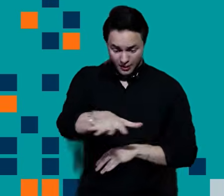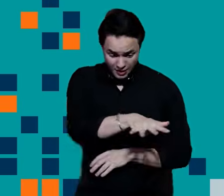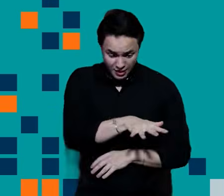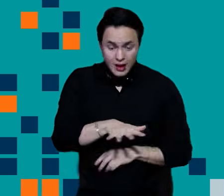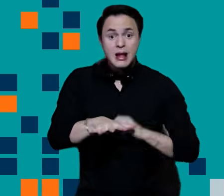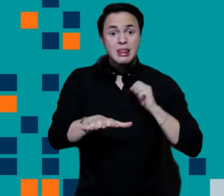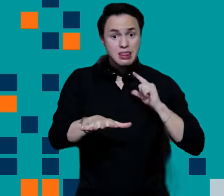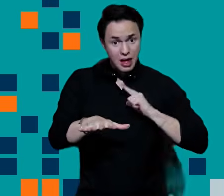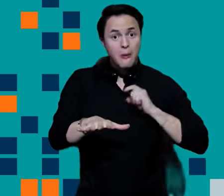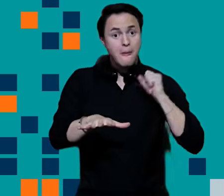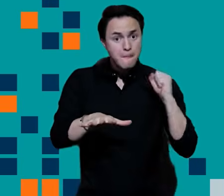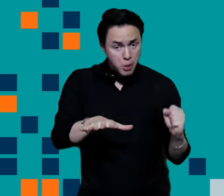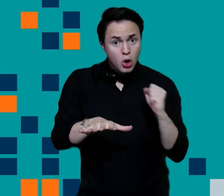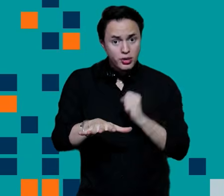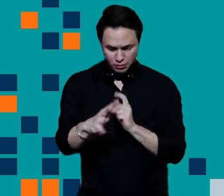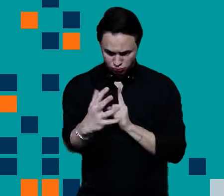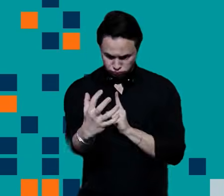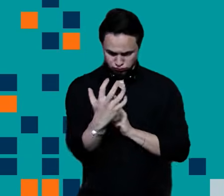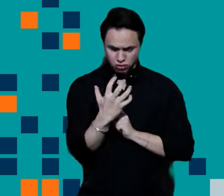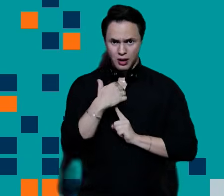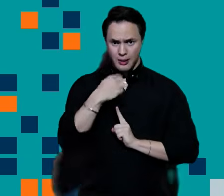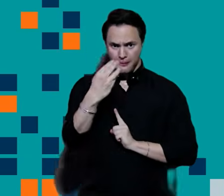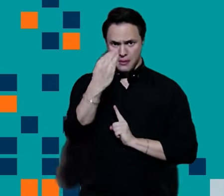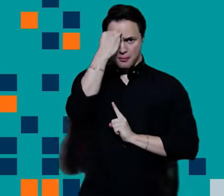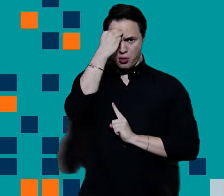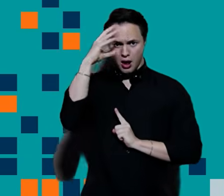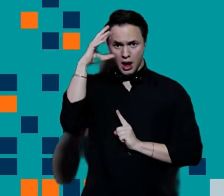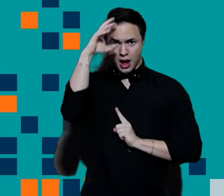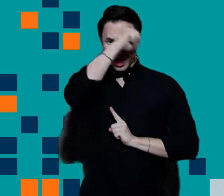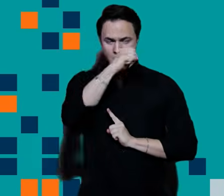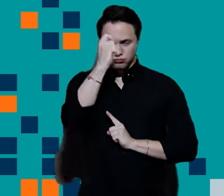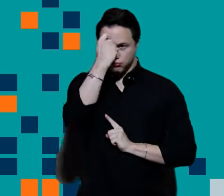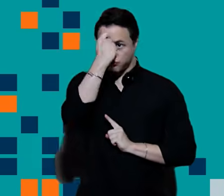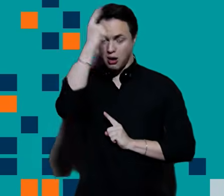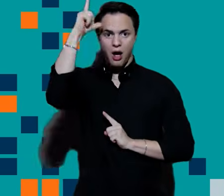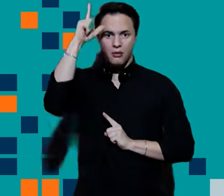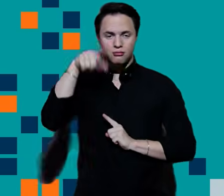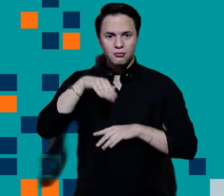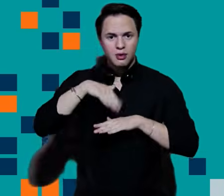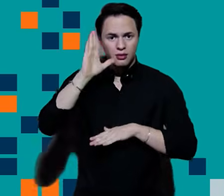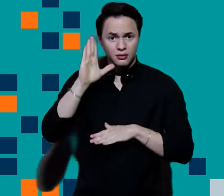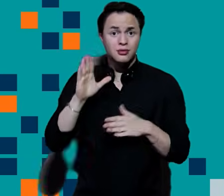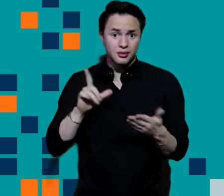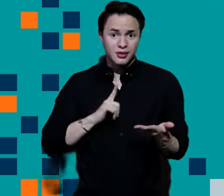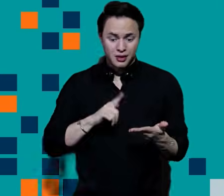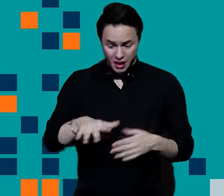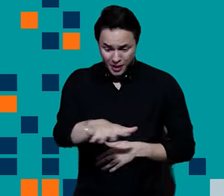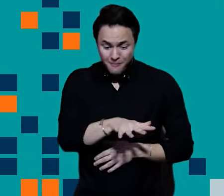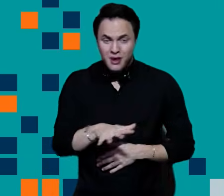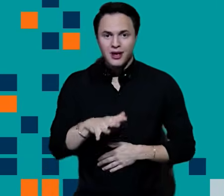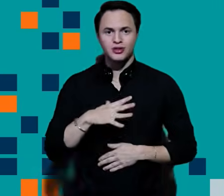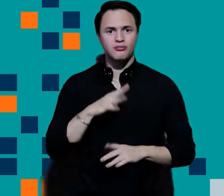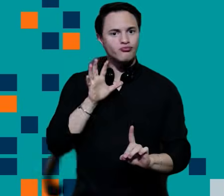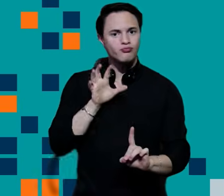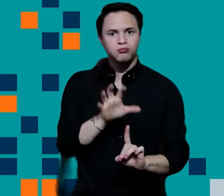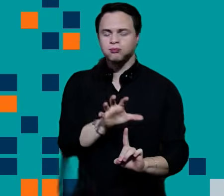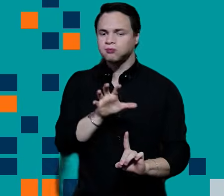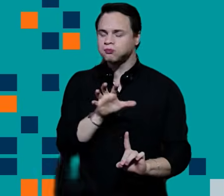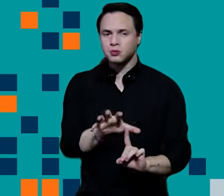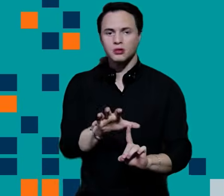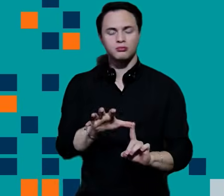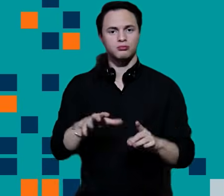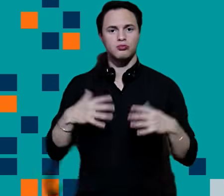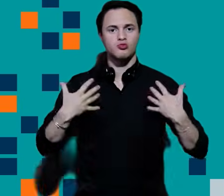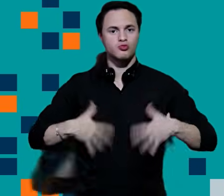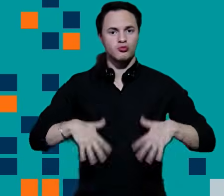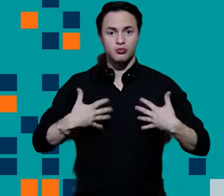the ability to stimulate memory, learning, creativity, empathy, and social interaction as a result of